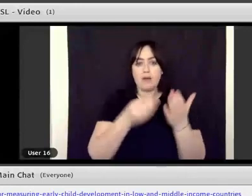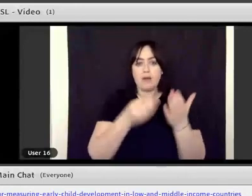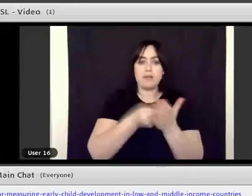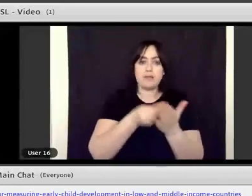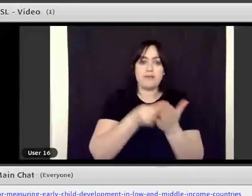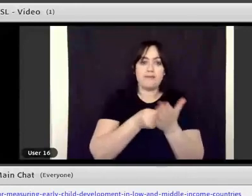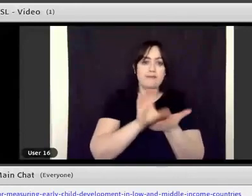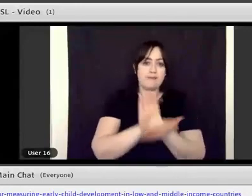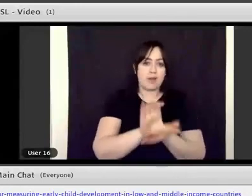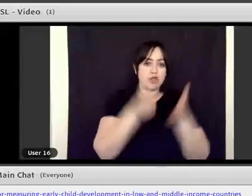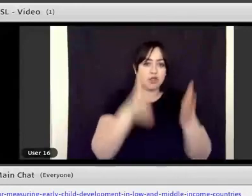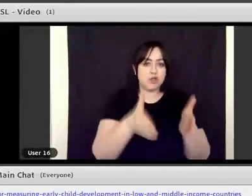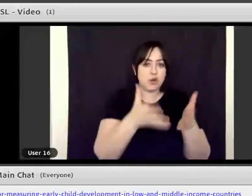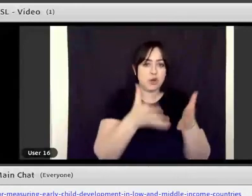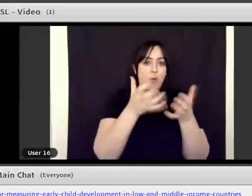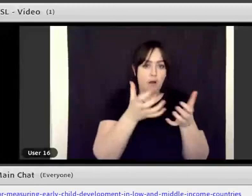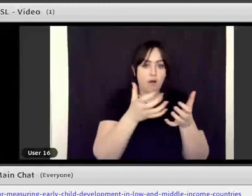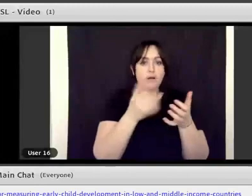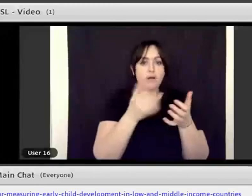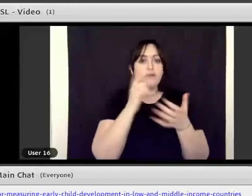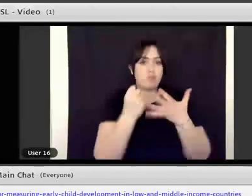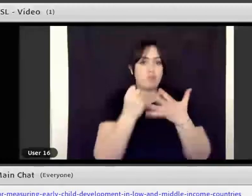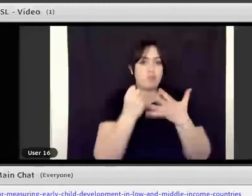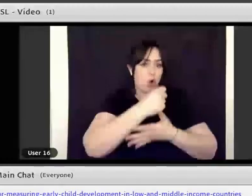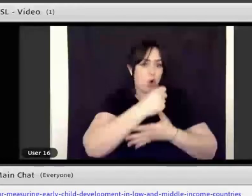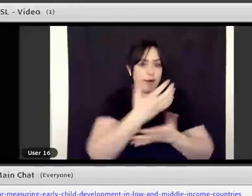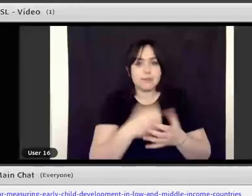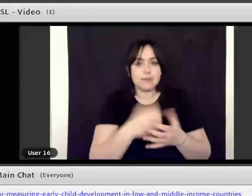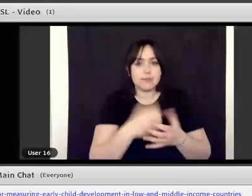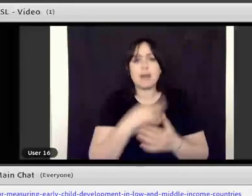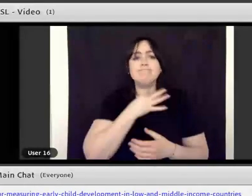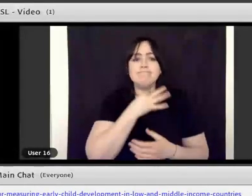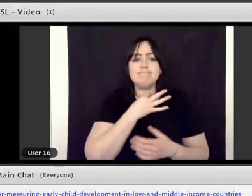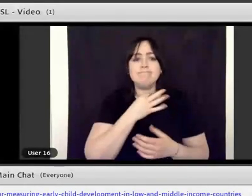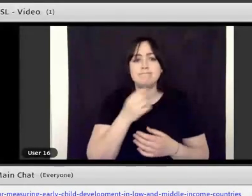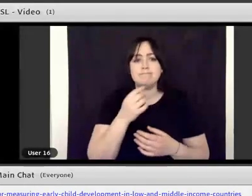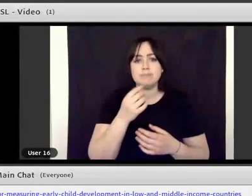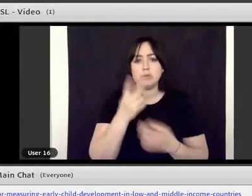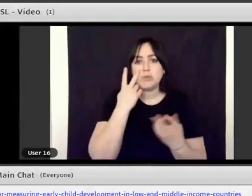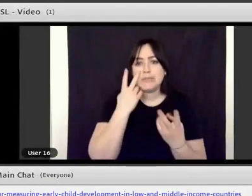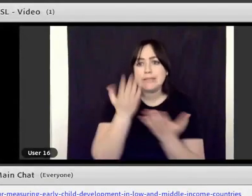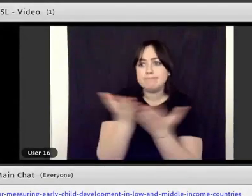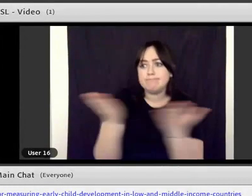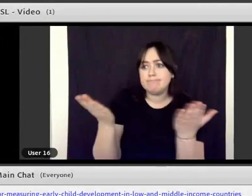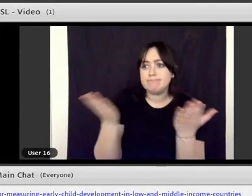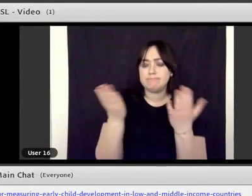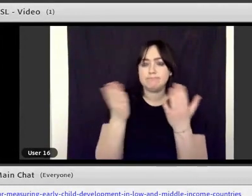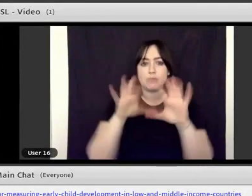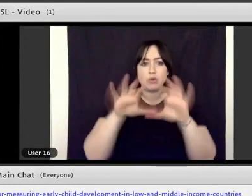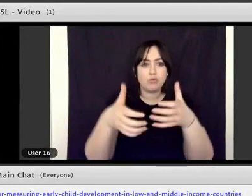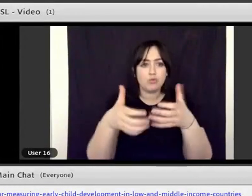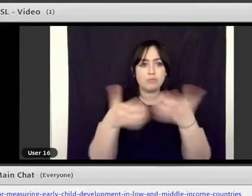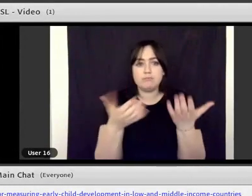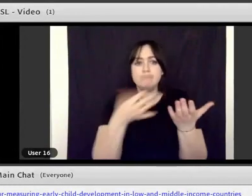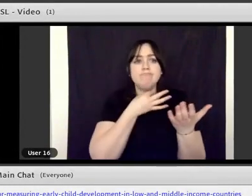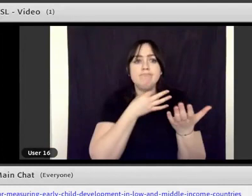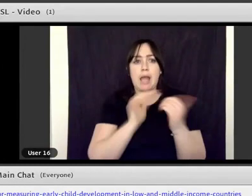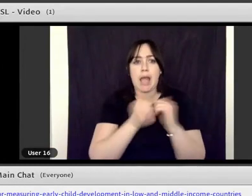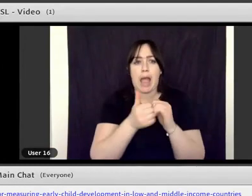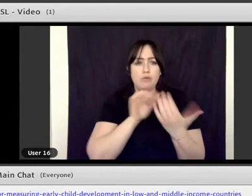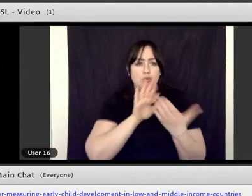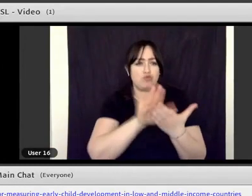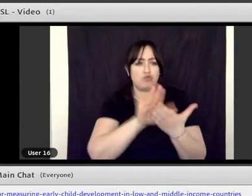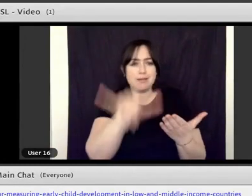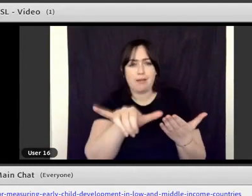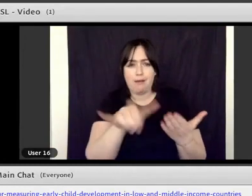But I'd be curious to think how the group how can that be addressed in the